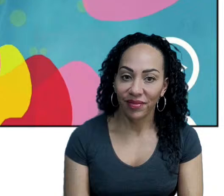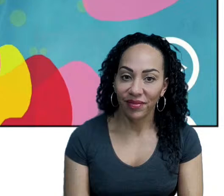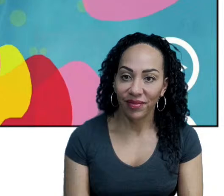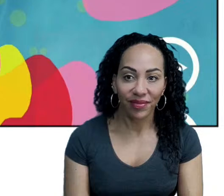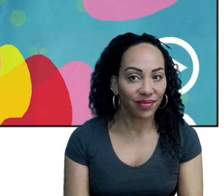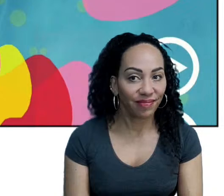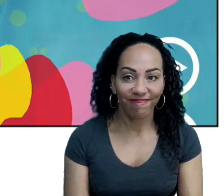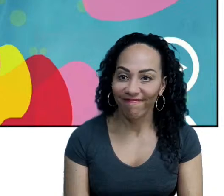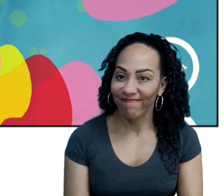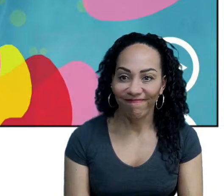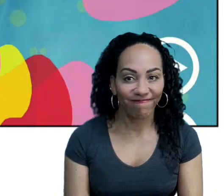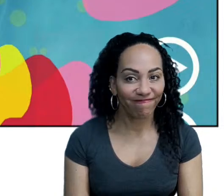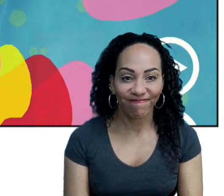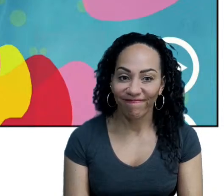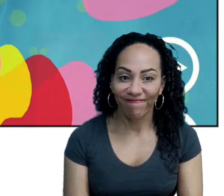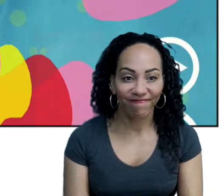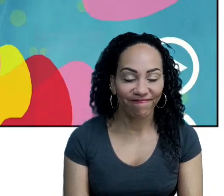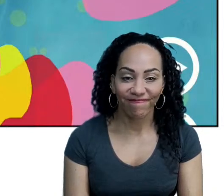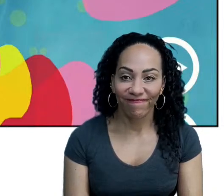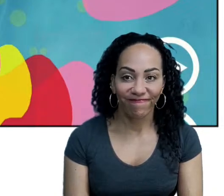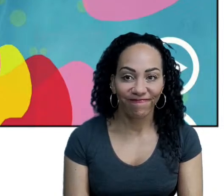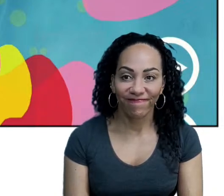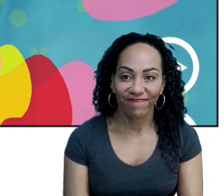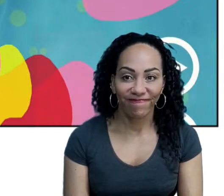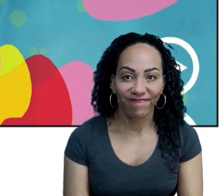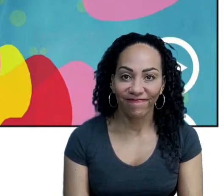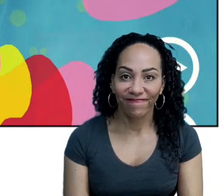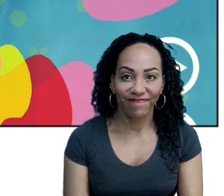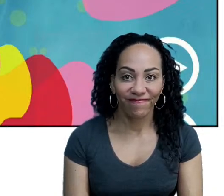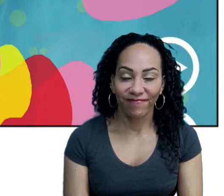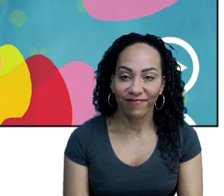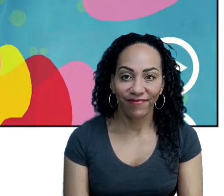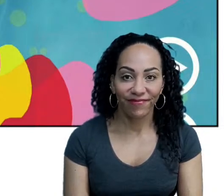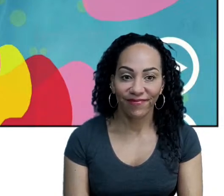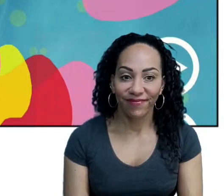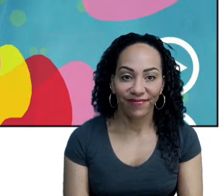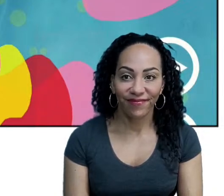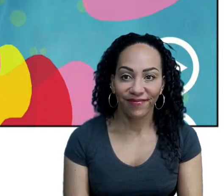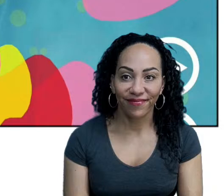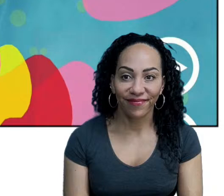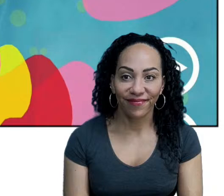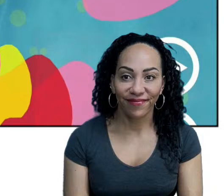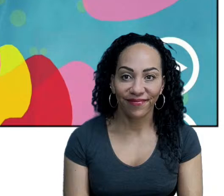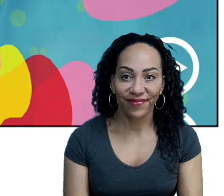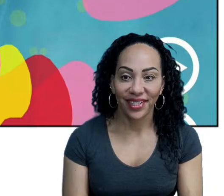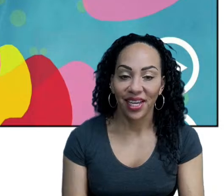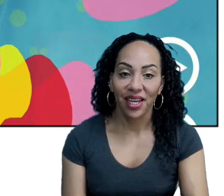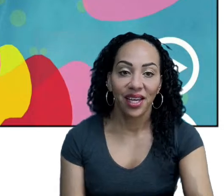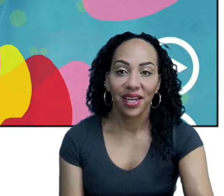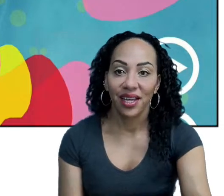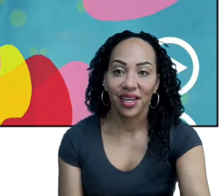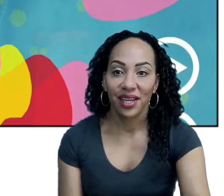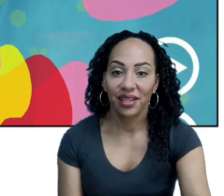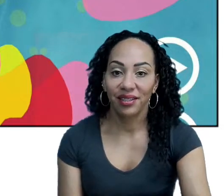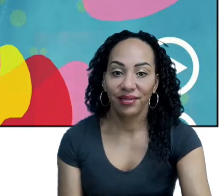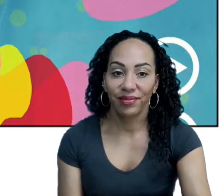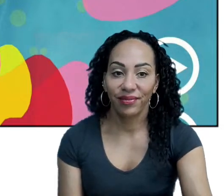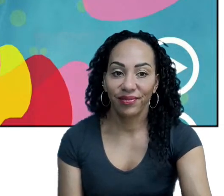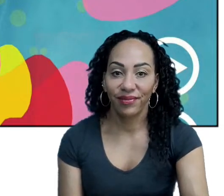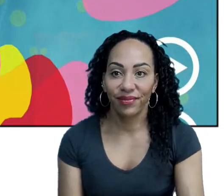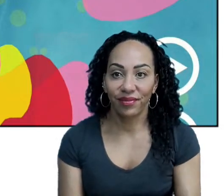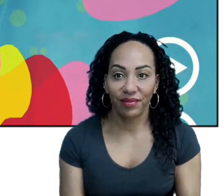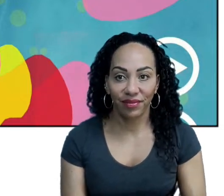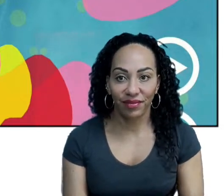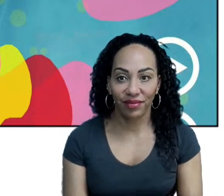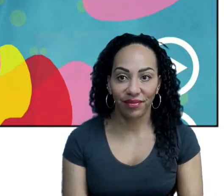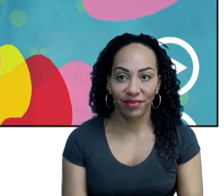had that learning of not underestimating the young people. So we thought, how far can we take that? Like, we want to prove this. This is